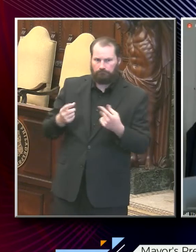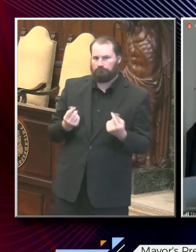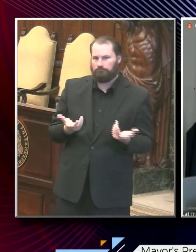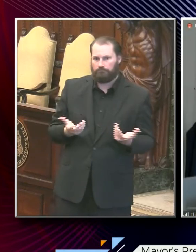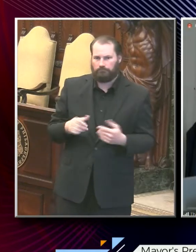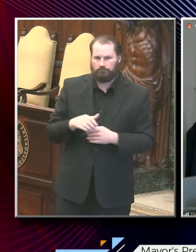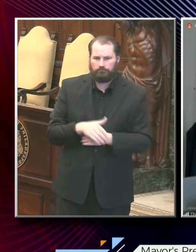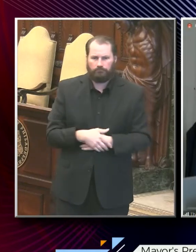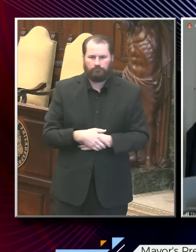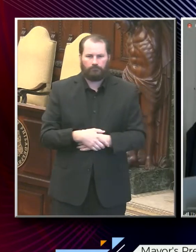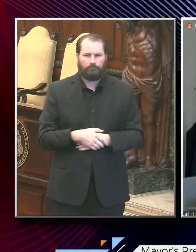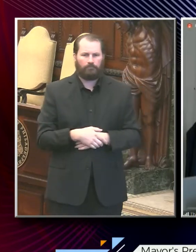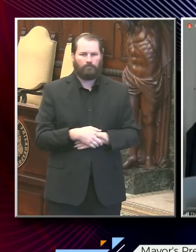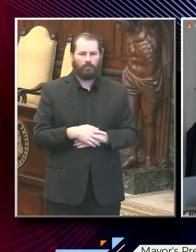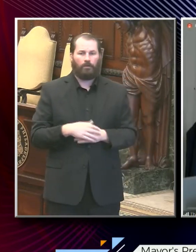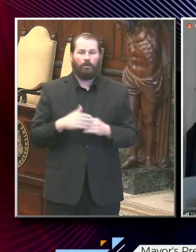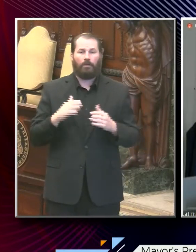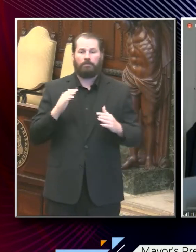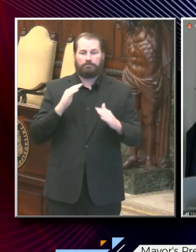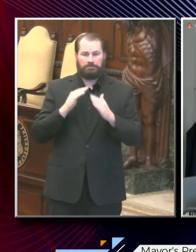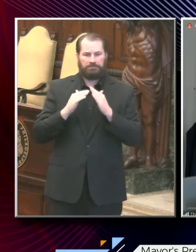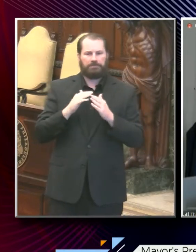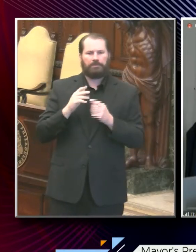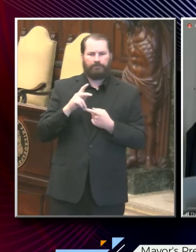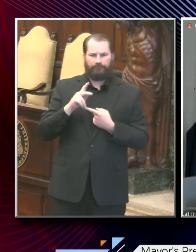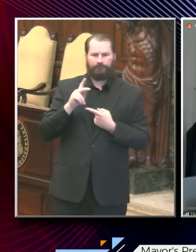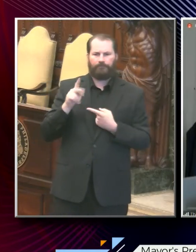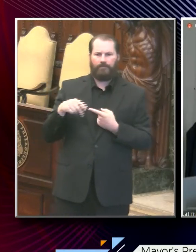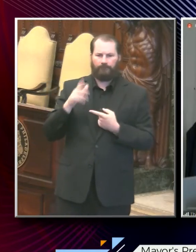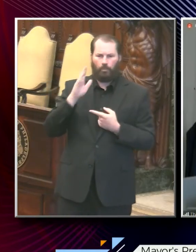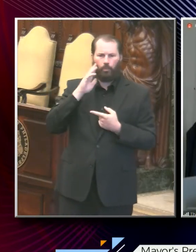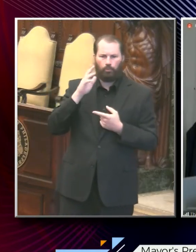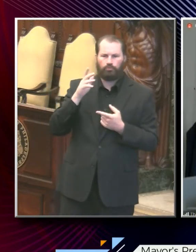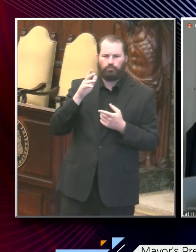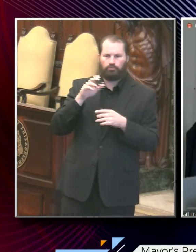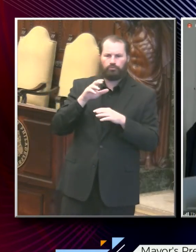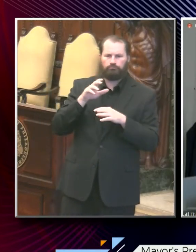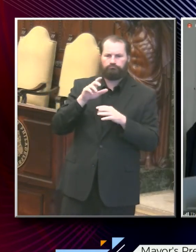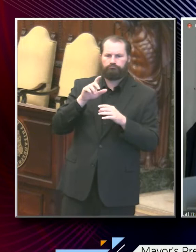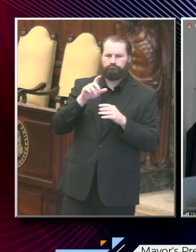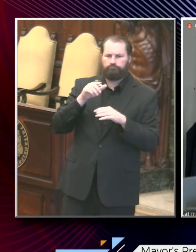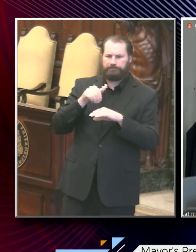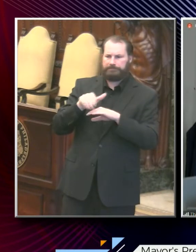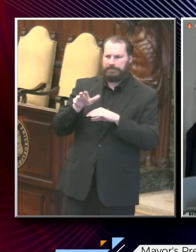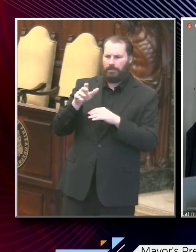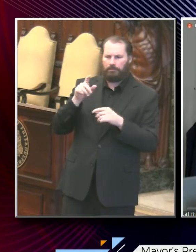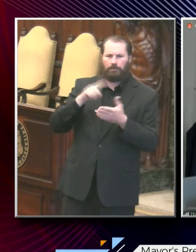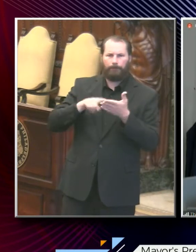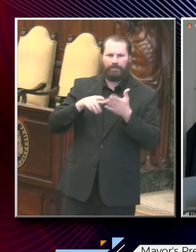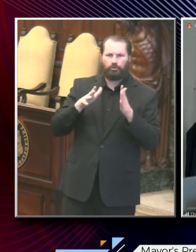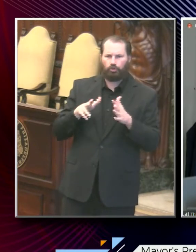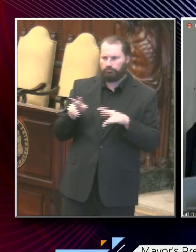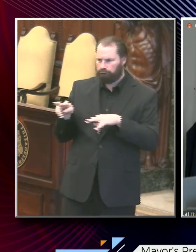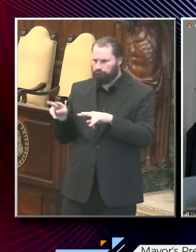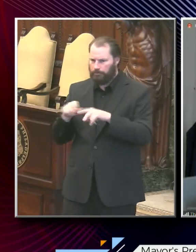get, given the number of people we have, to observe the things that we can observe. So we will be in food stores and restaurants, for example, and we can observe